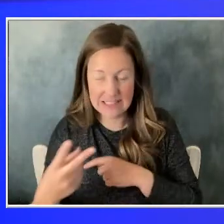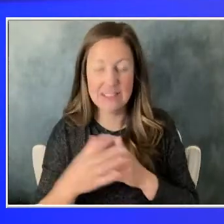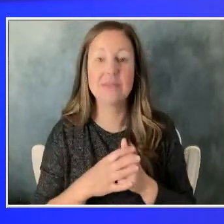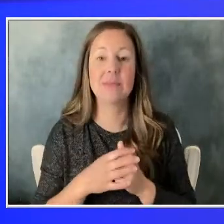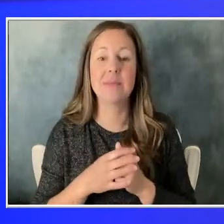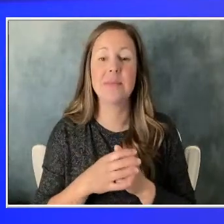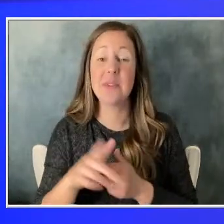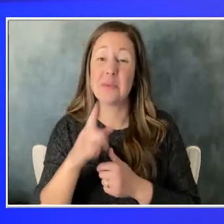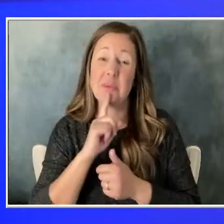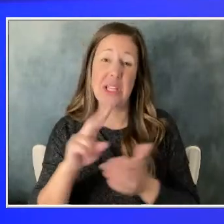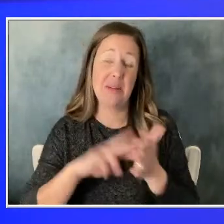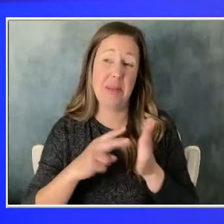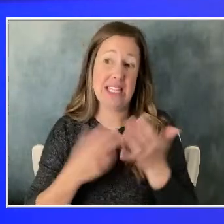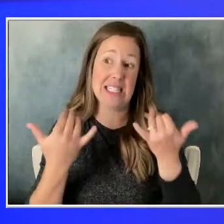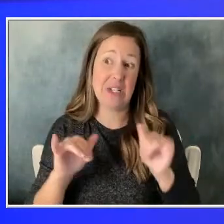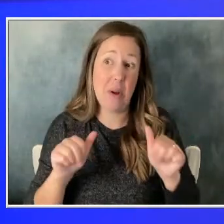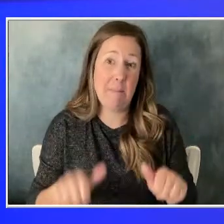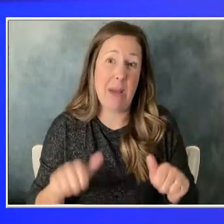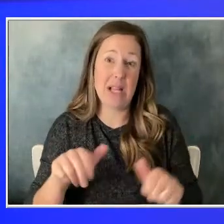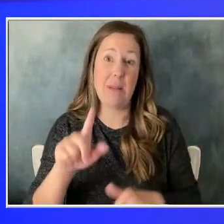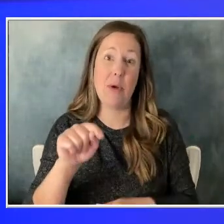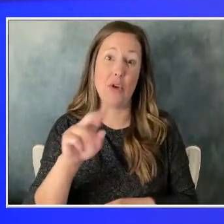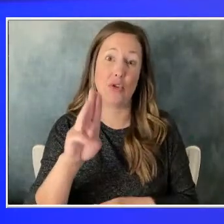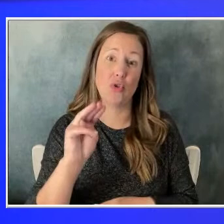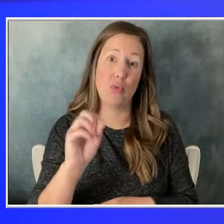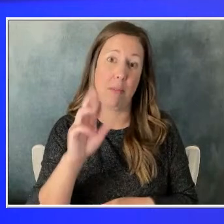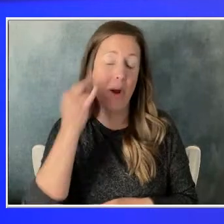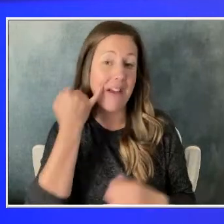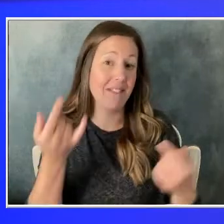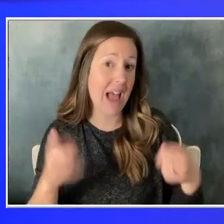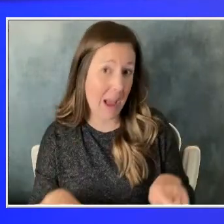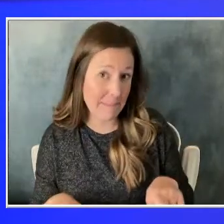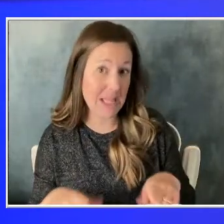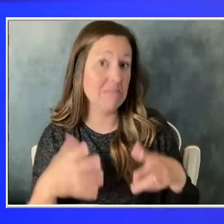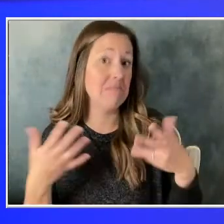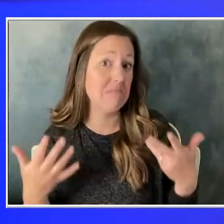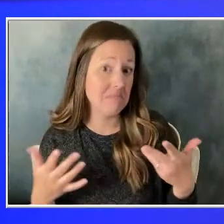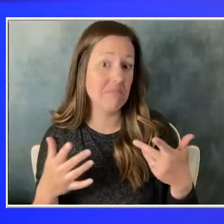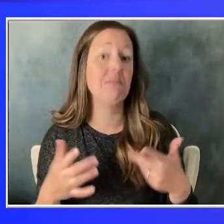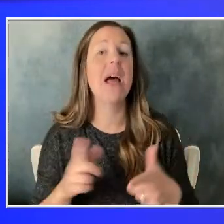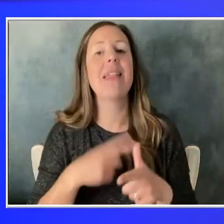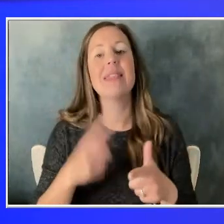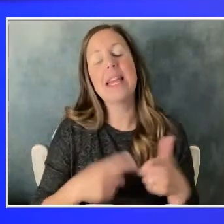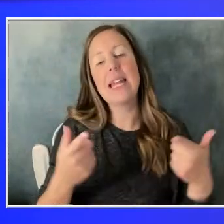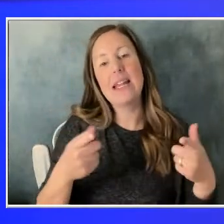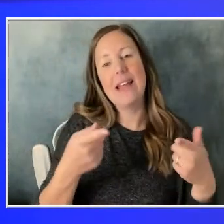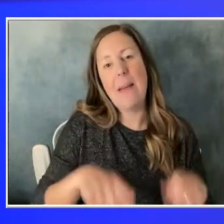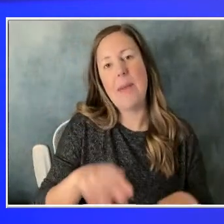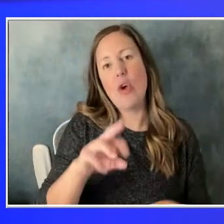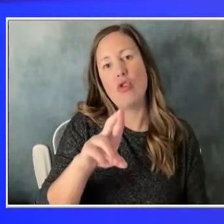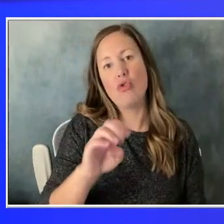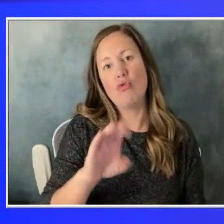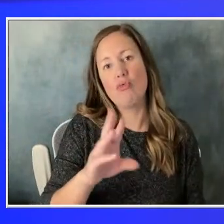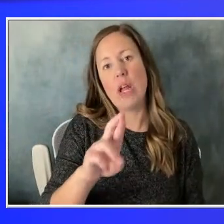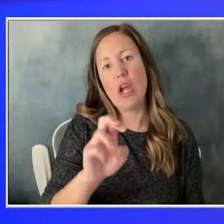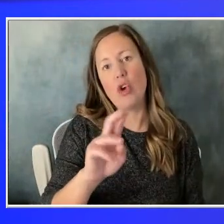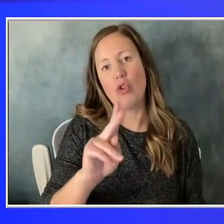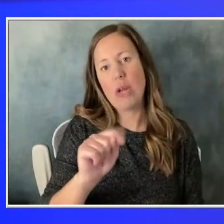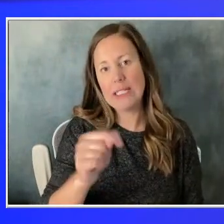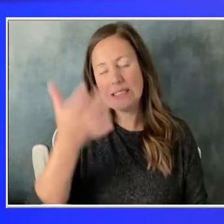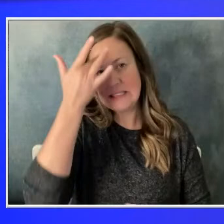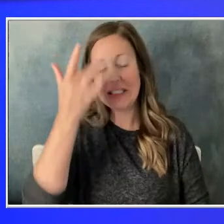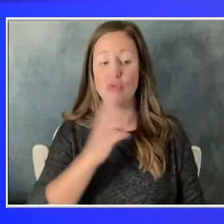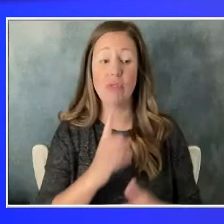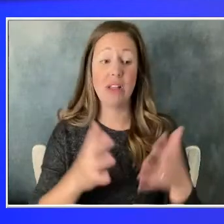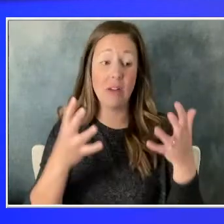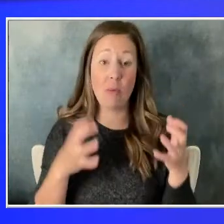possible tumor. If it happens, we call it recurrent of disease. We want to kill those cells when they are not visualized